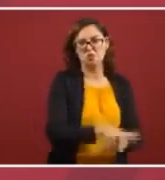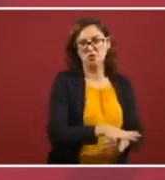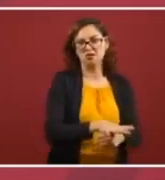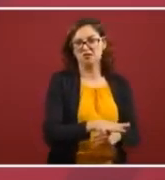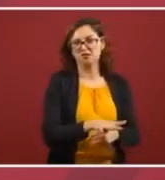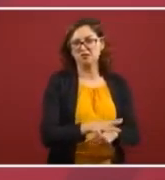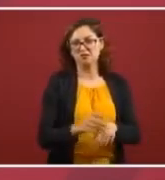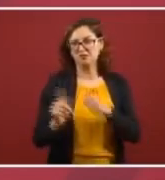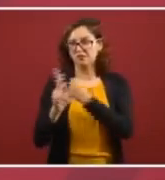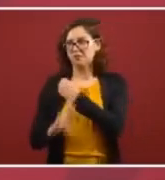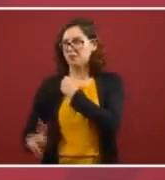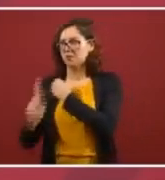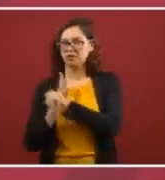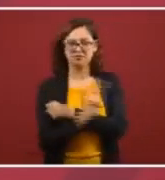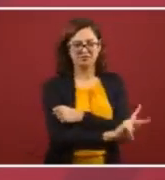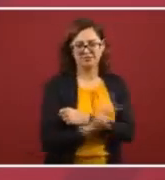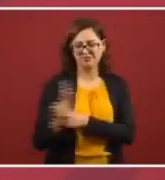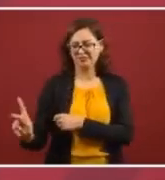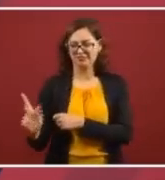some kind of repression,